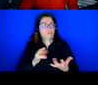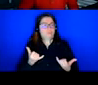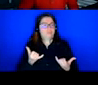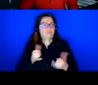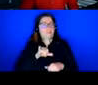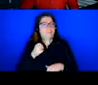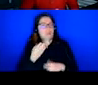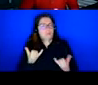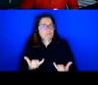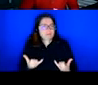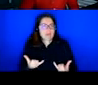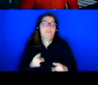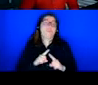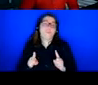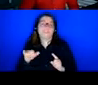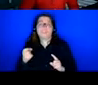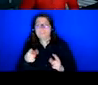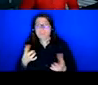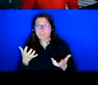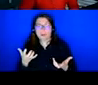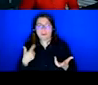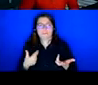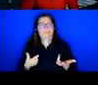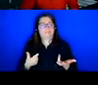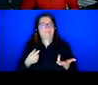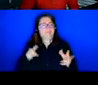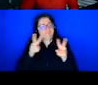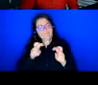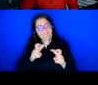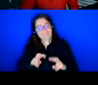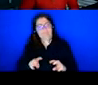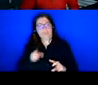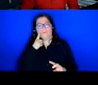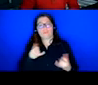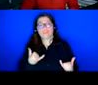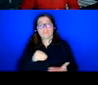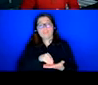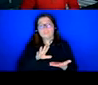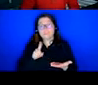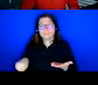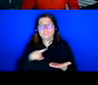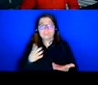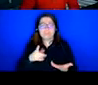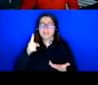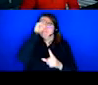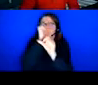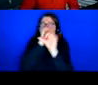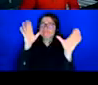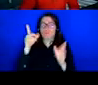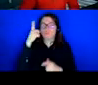So for some of the current students, thinking about what that dream job would look like when you're finished. And for some of you folks who are